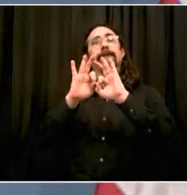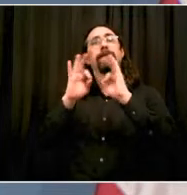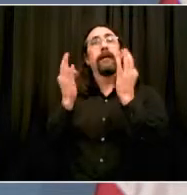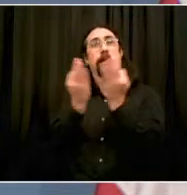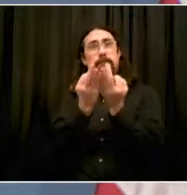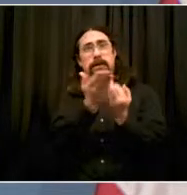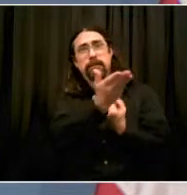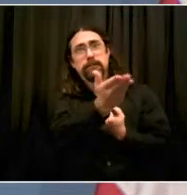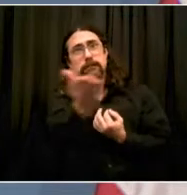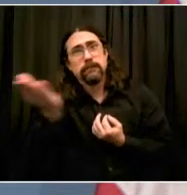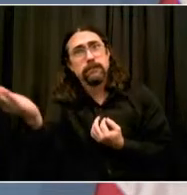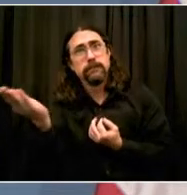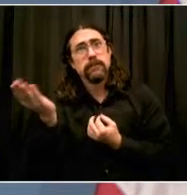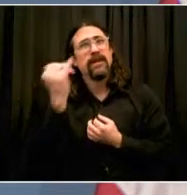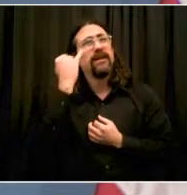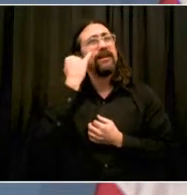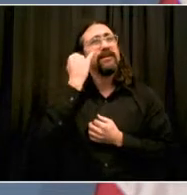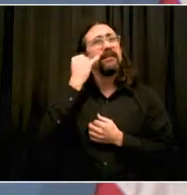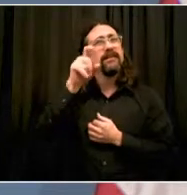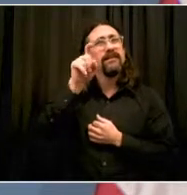website,